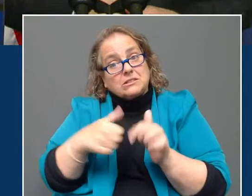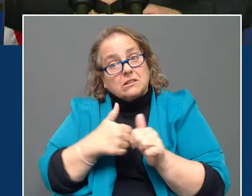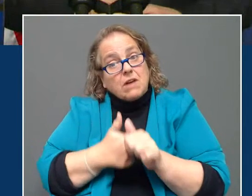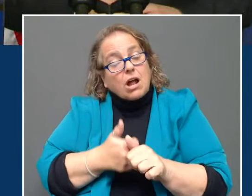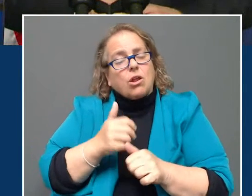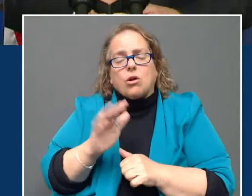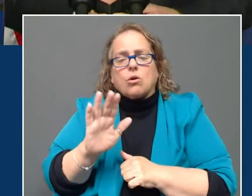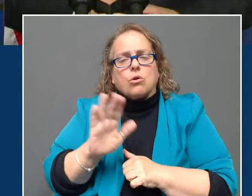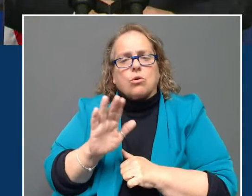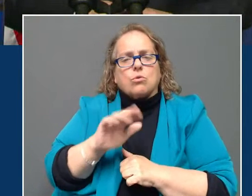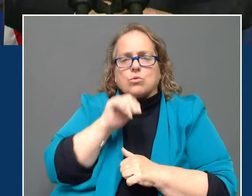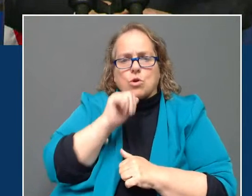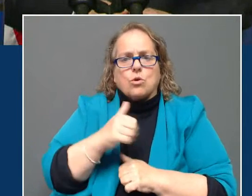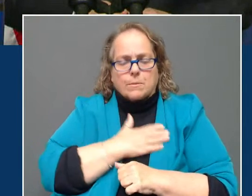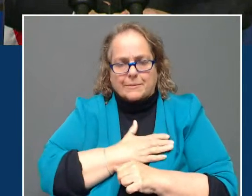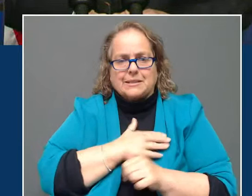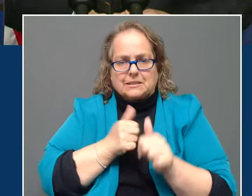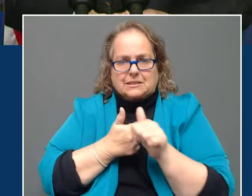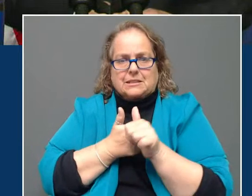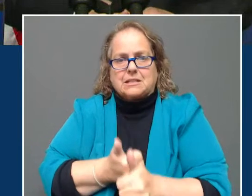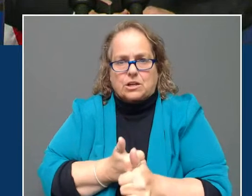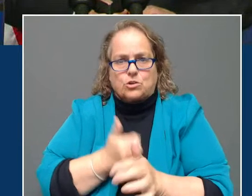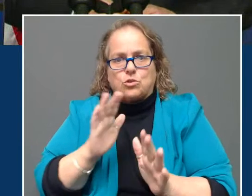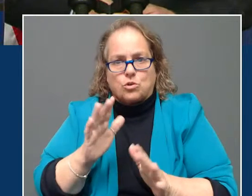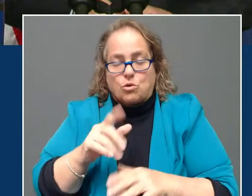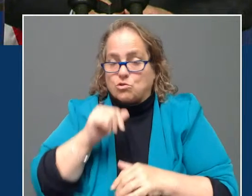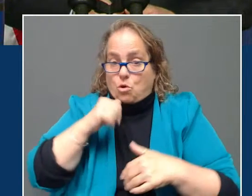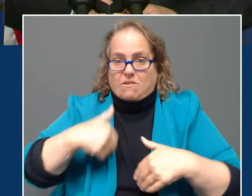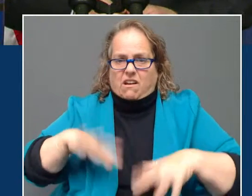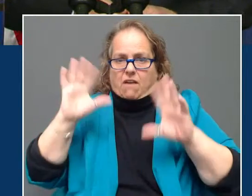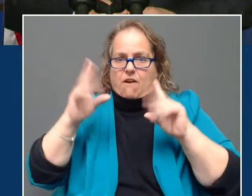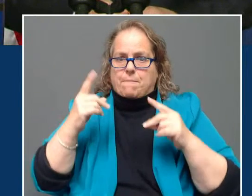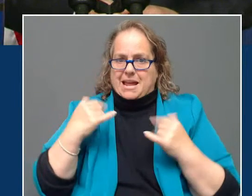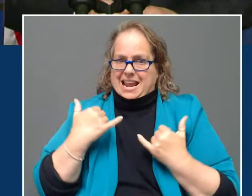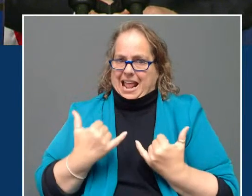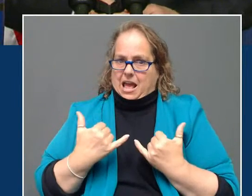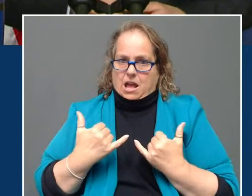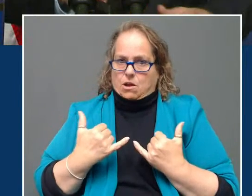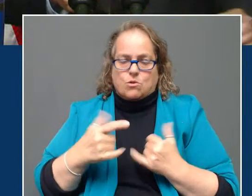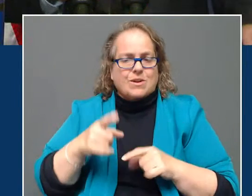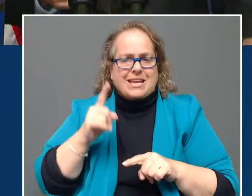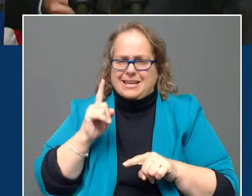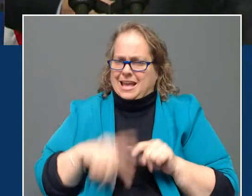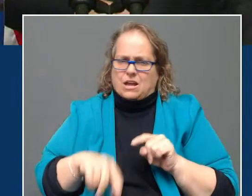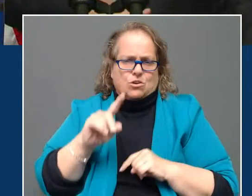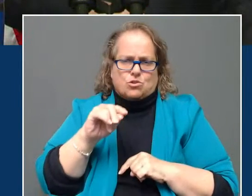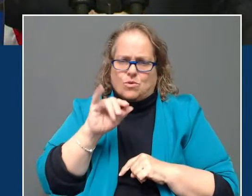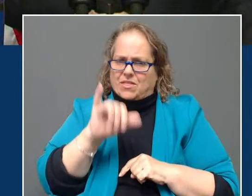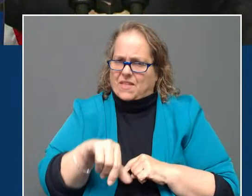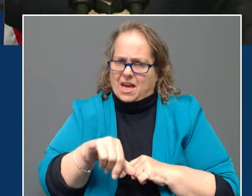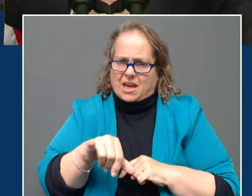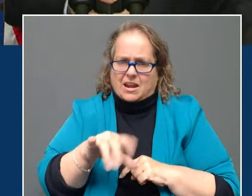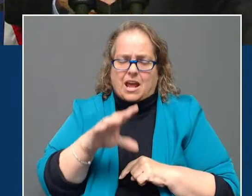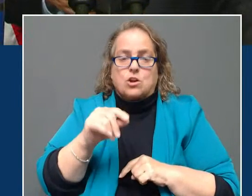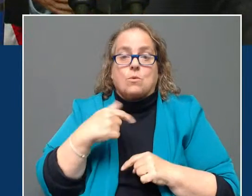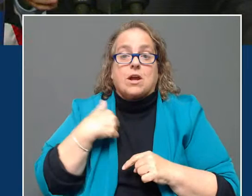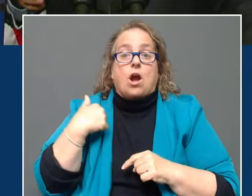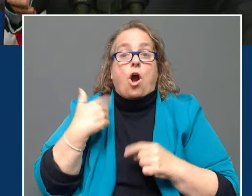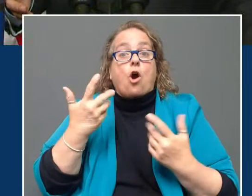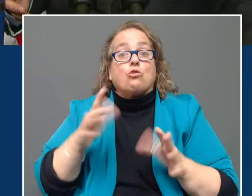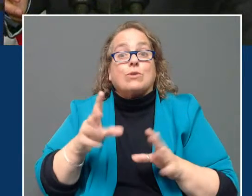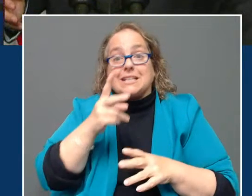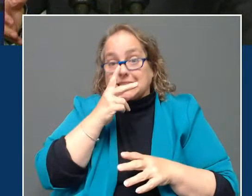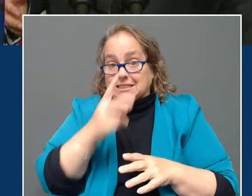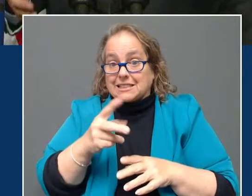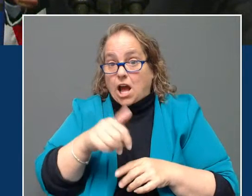and just try to spike the football right now. We cannot do that, and we are already seeing other places that are